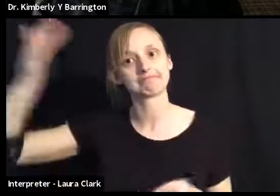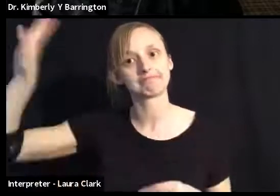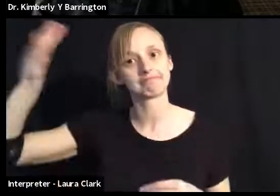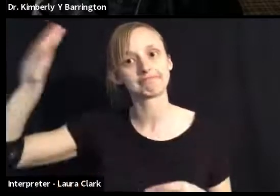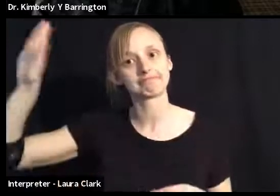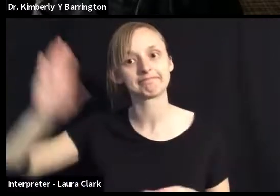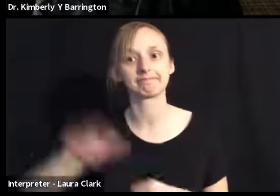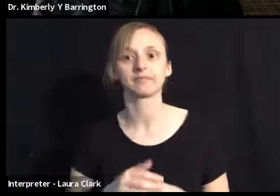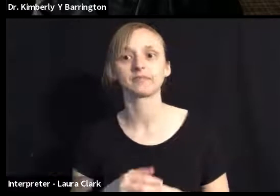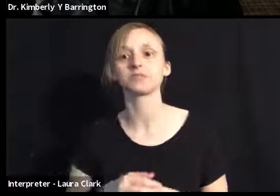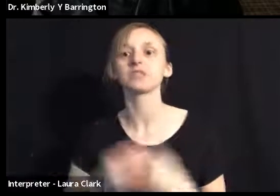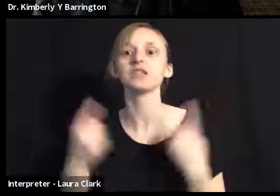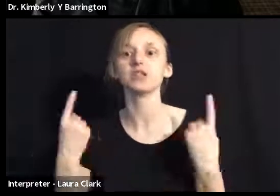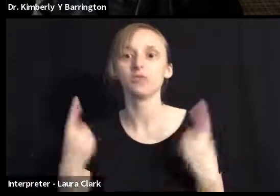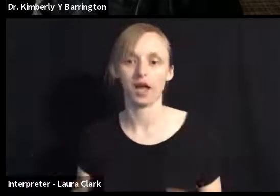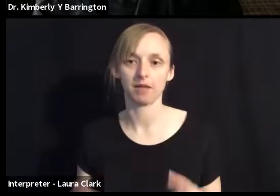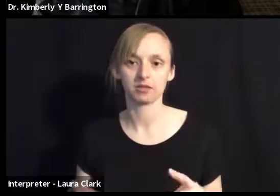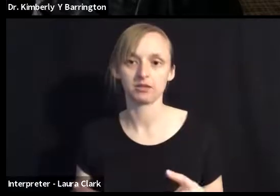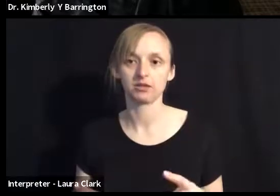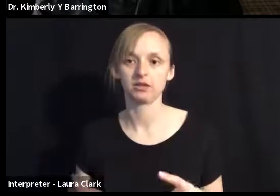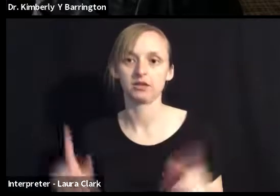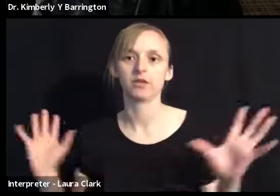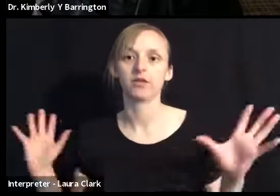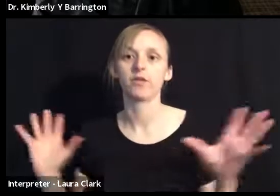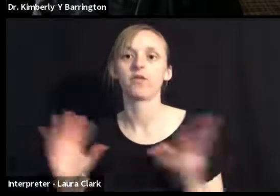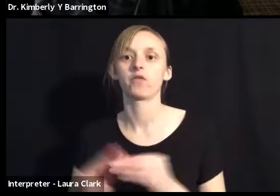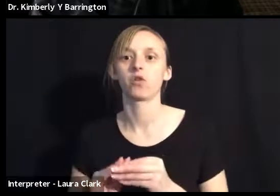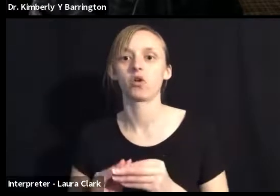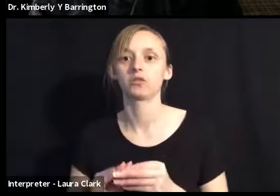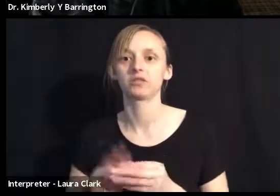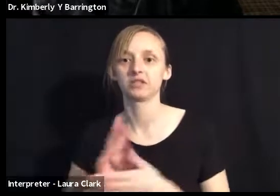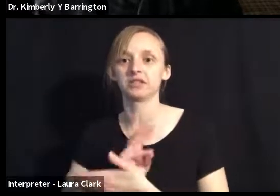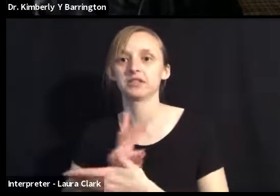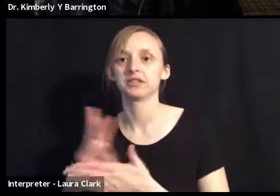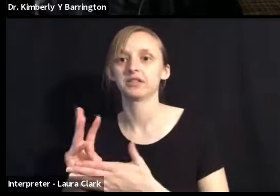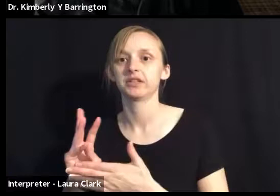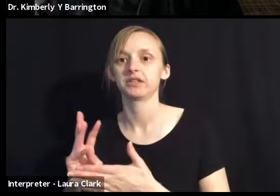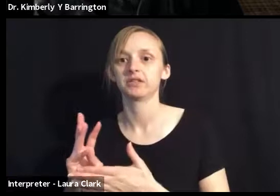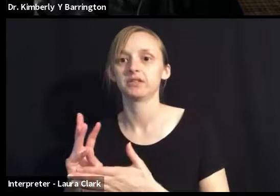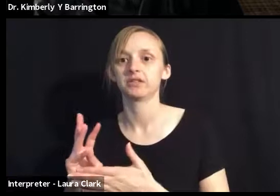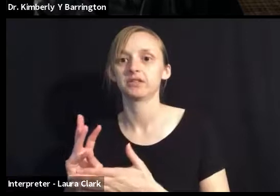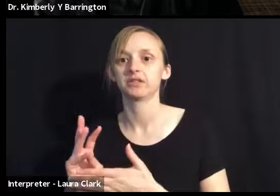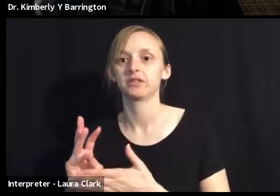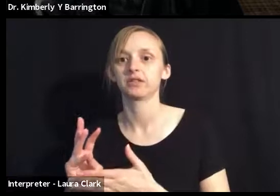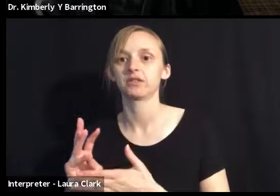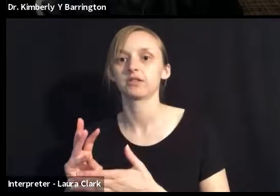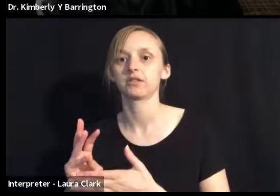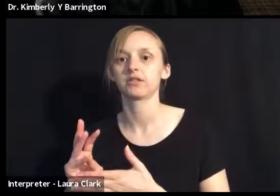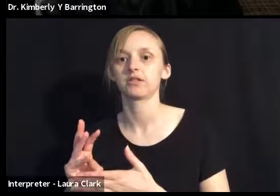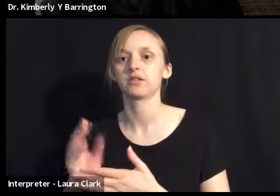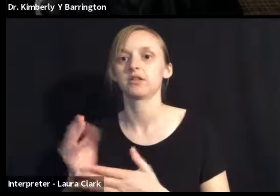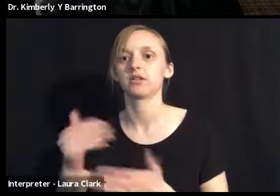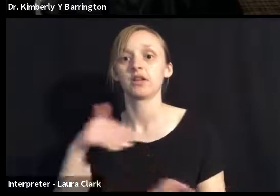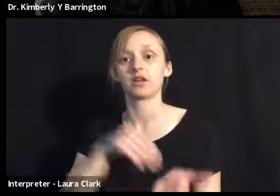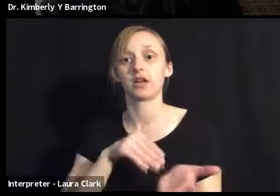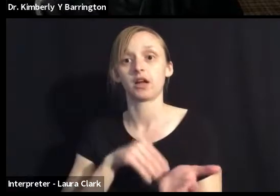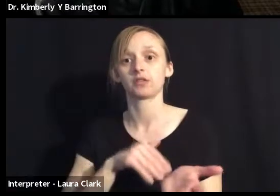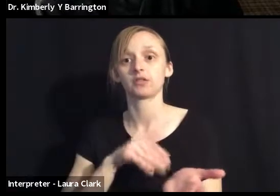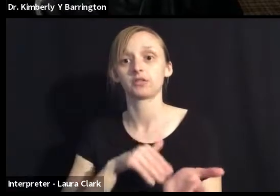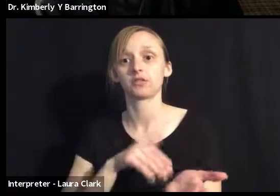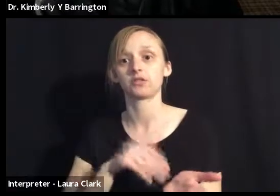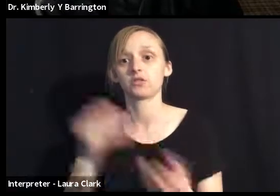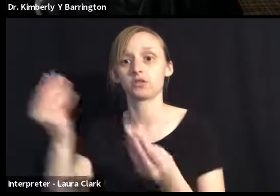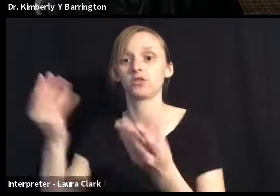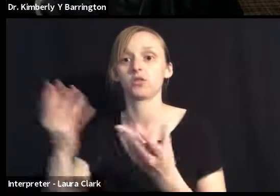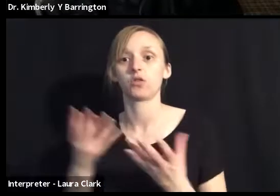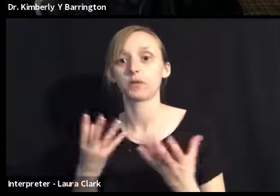that's what happened. And, you know, overall, out of these 6 weeks, I was told at the doctor, they told me that they